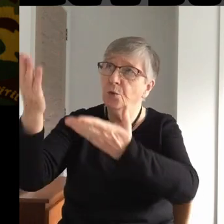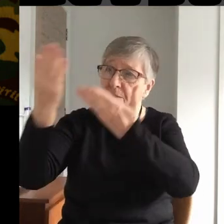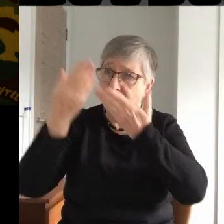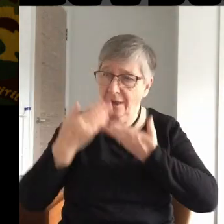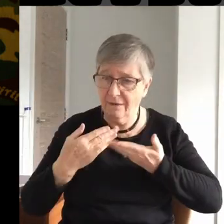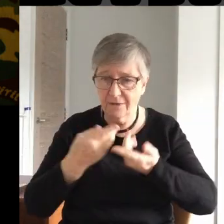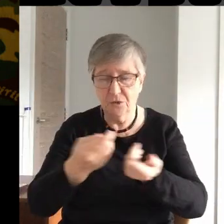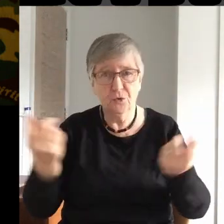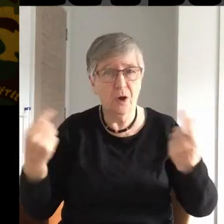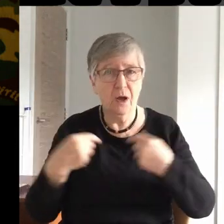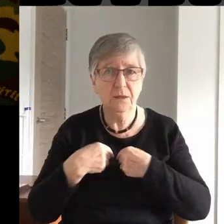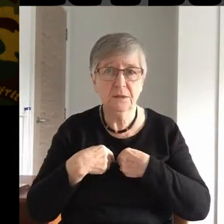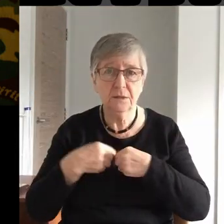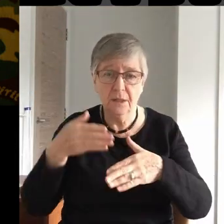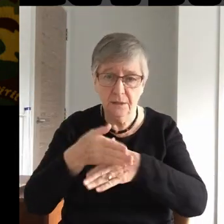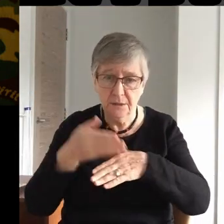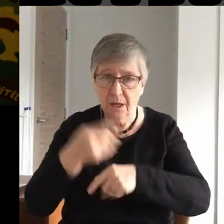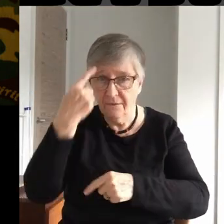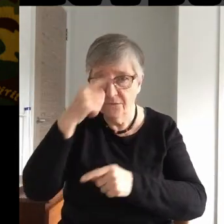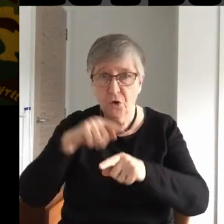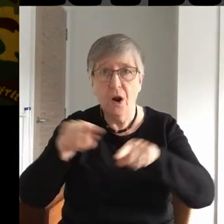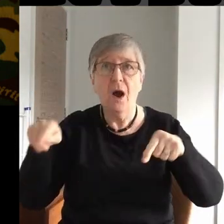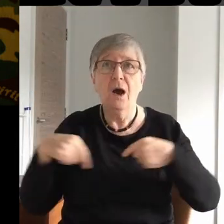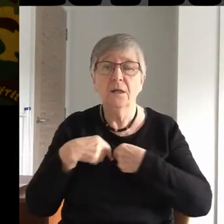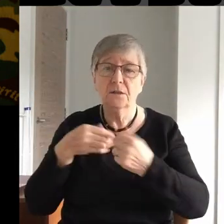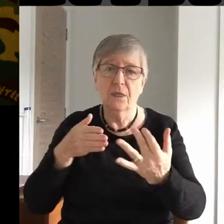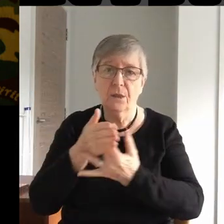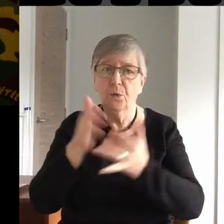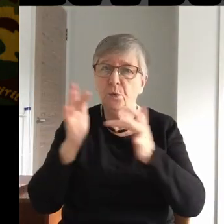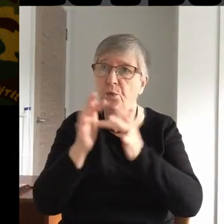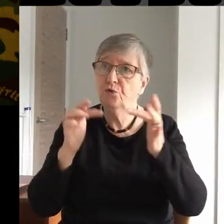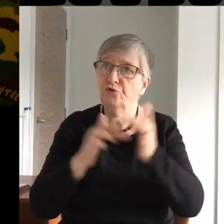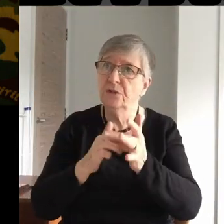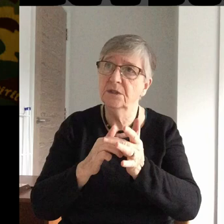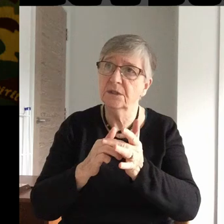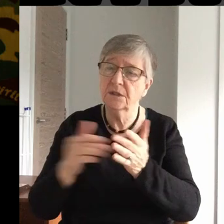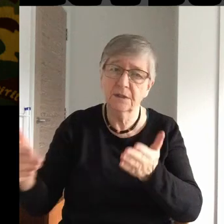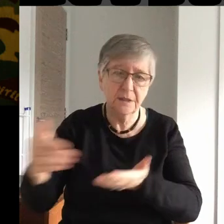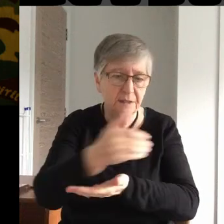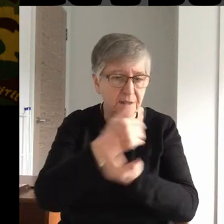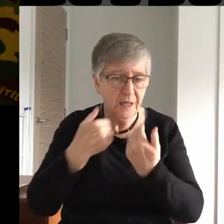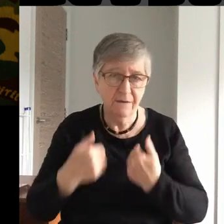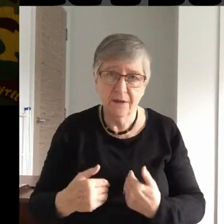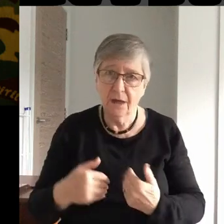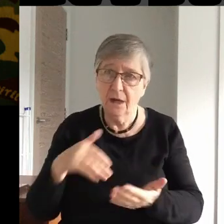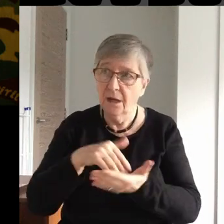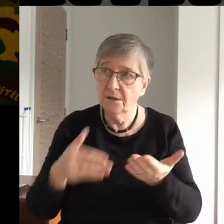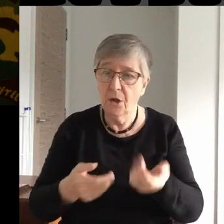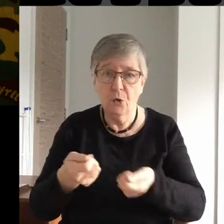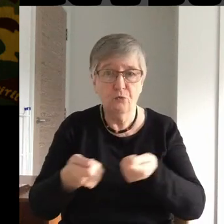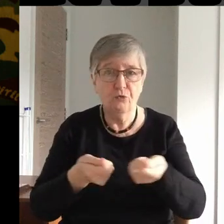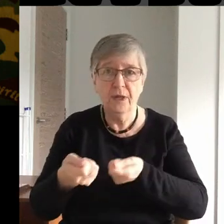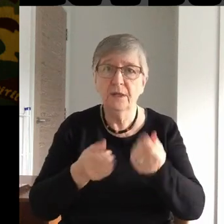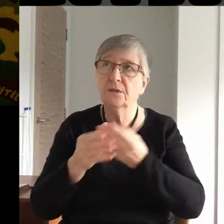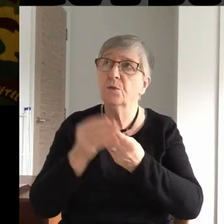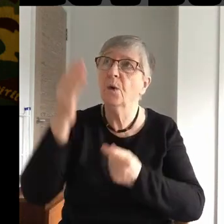us and for us in your Son, Jesus the Saviour, who reigns with you.